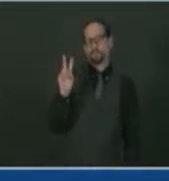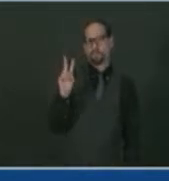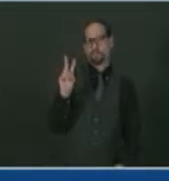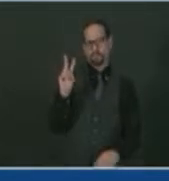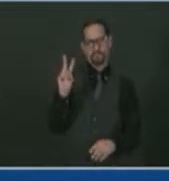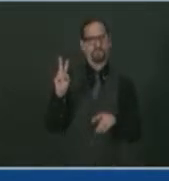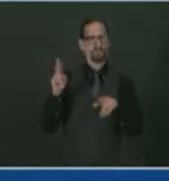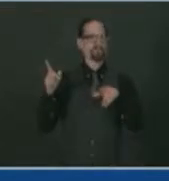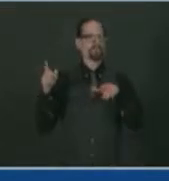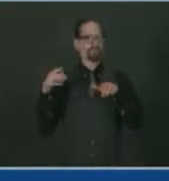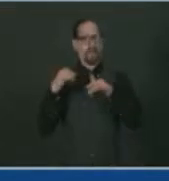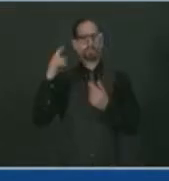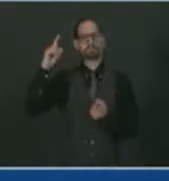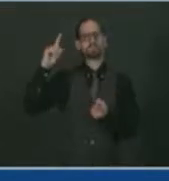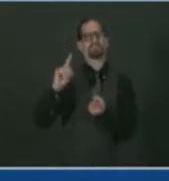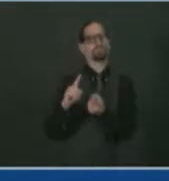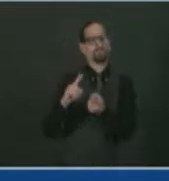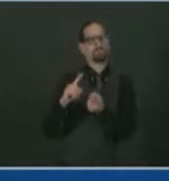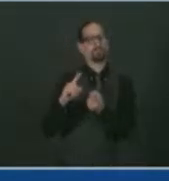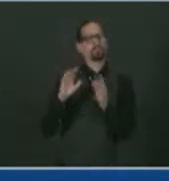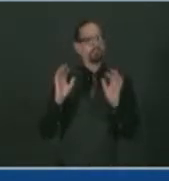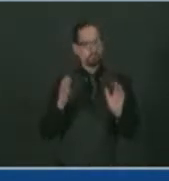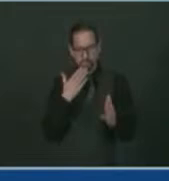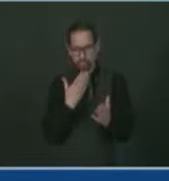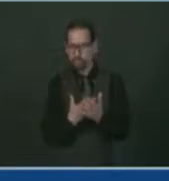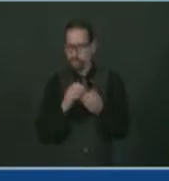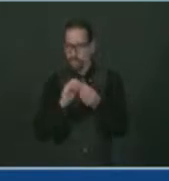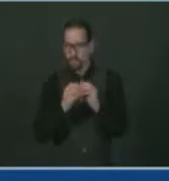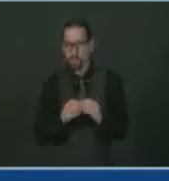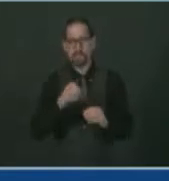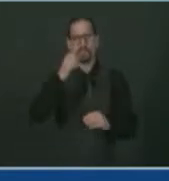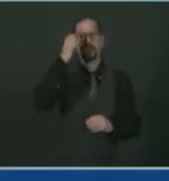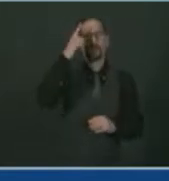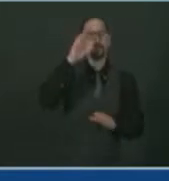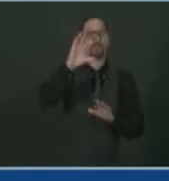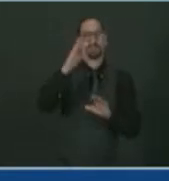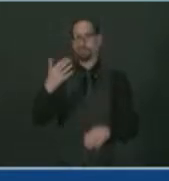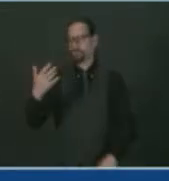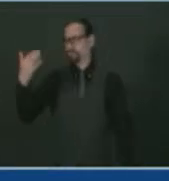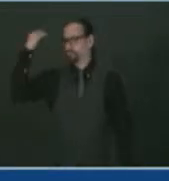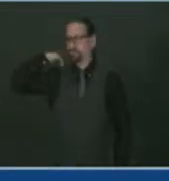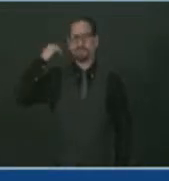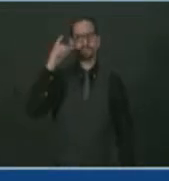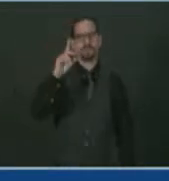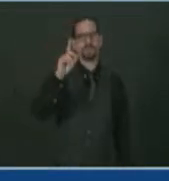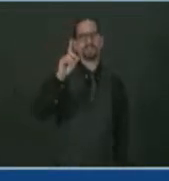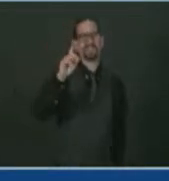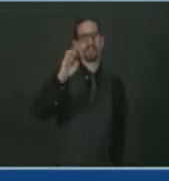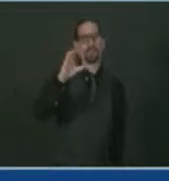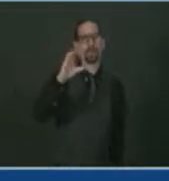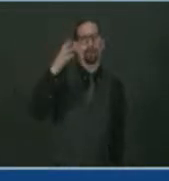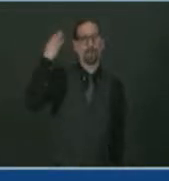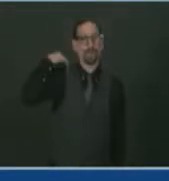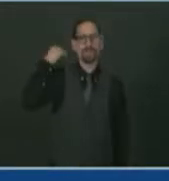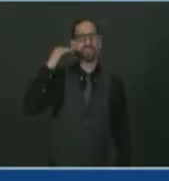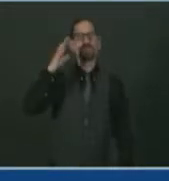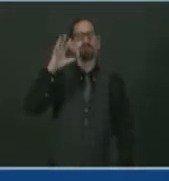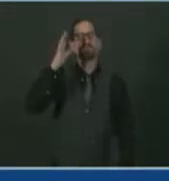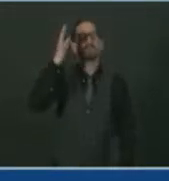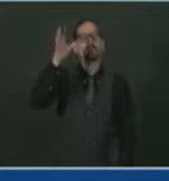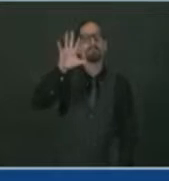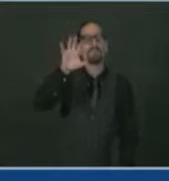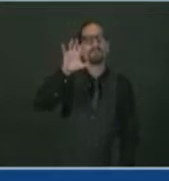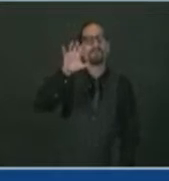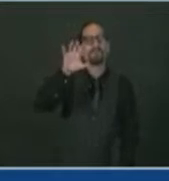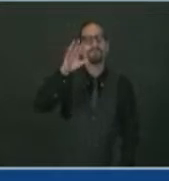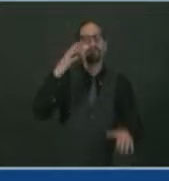down from the more than 500 we saw at points in December.